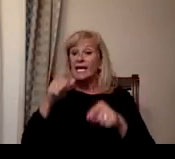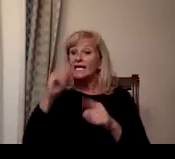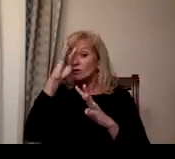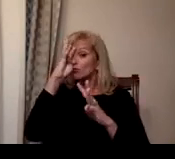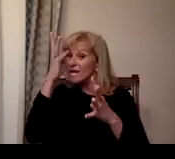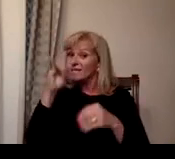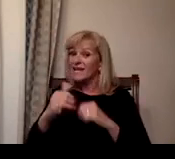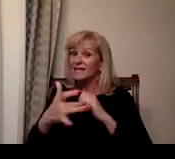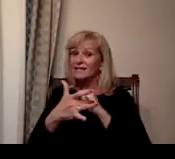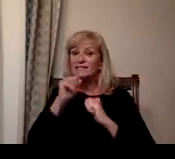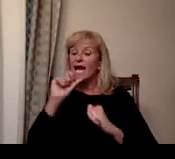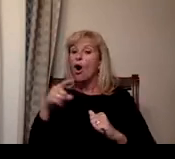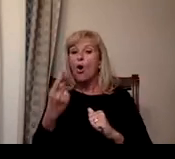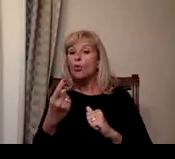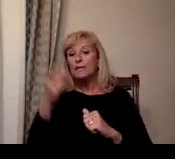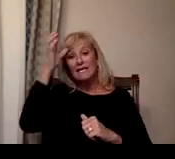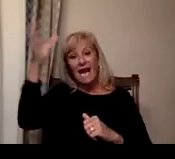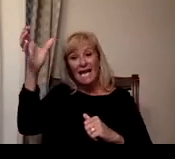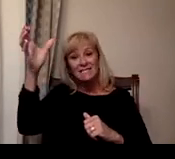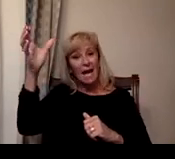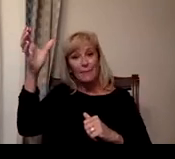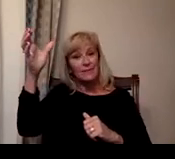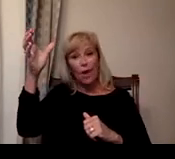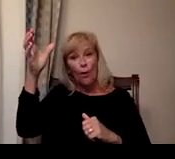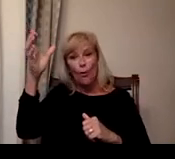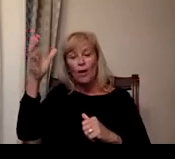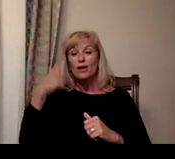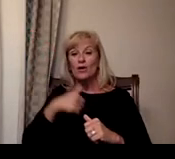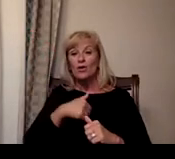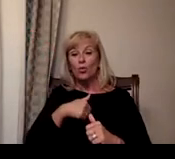technology. So this is not just a concept. We have actually been